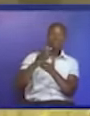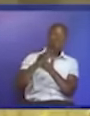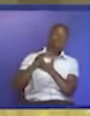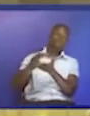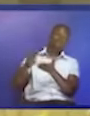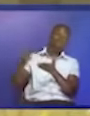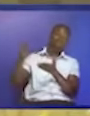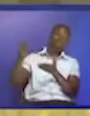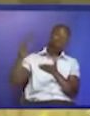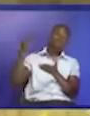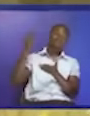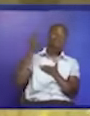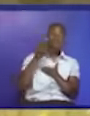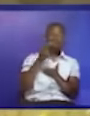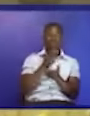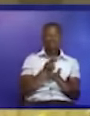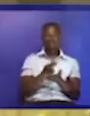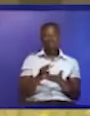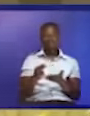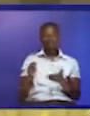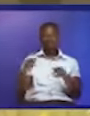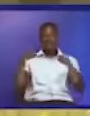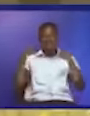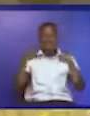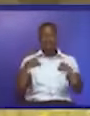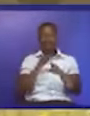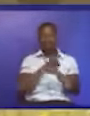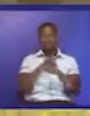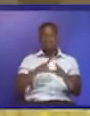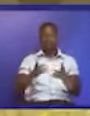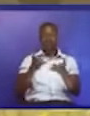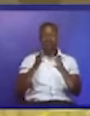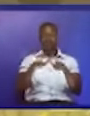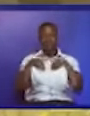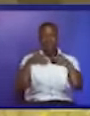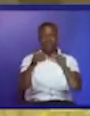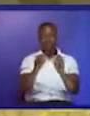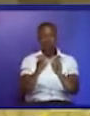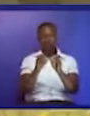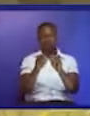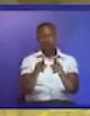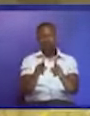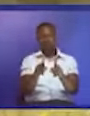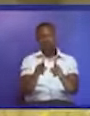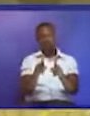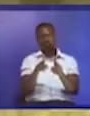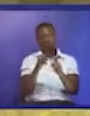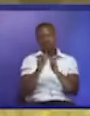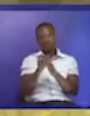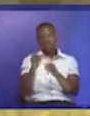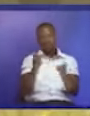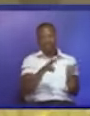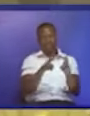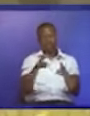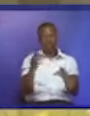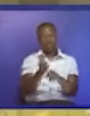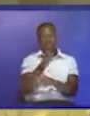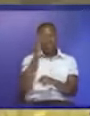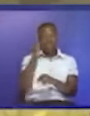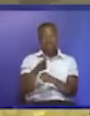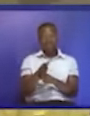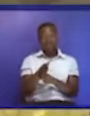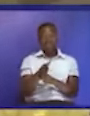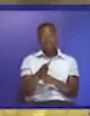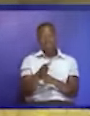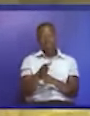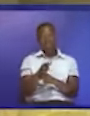holy. Tonight, the Lord wants to give you a chance to win that war of destiny